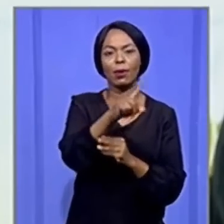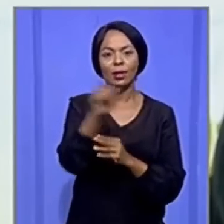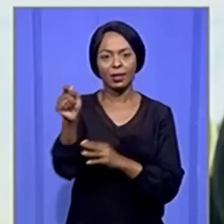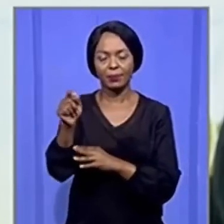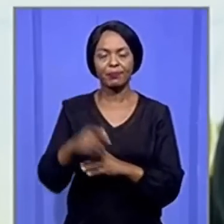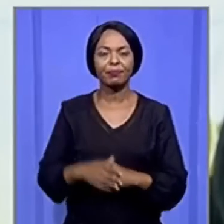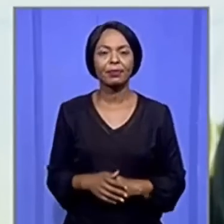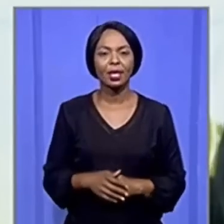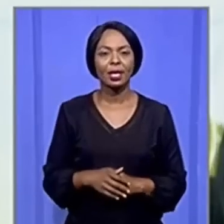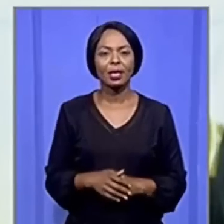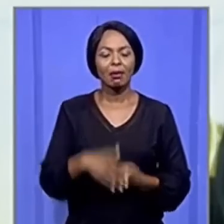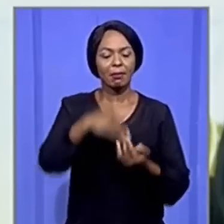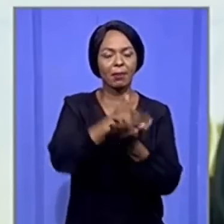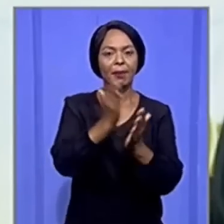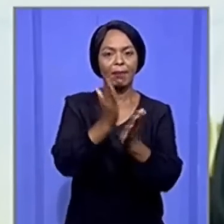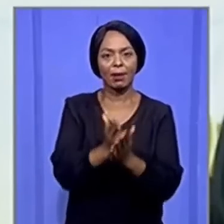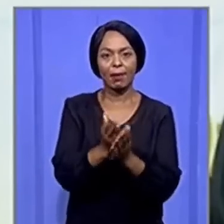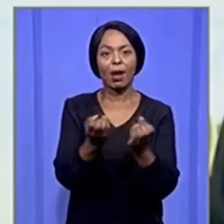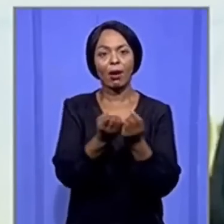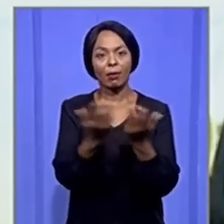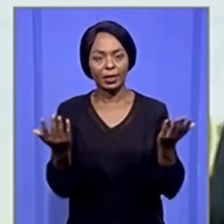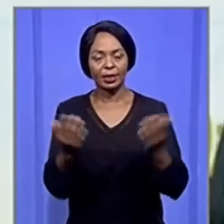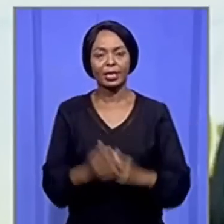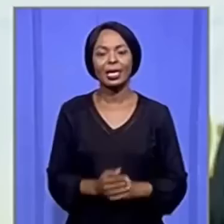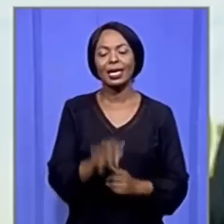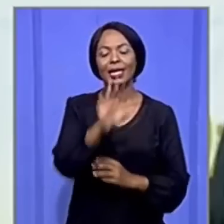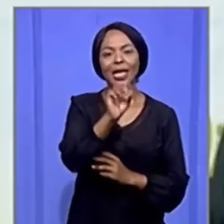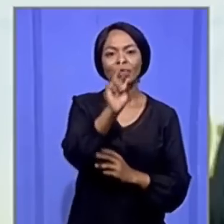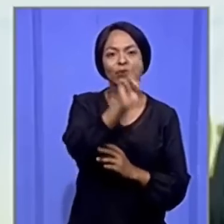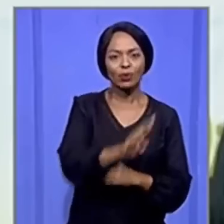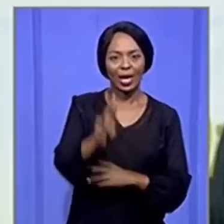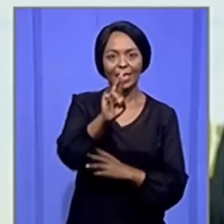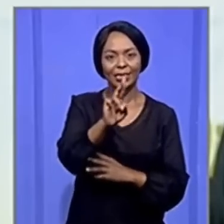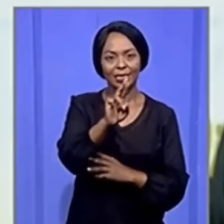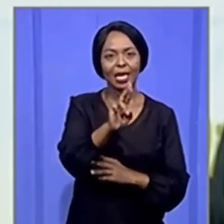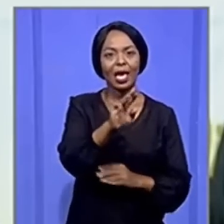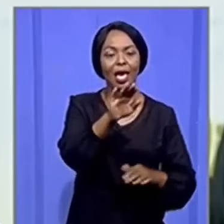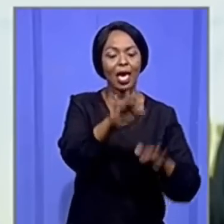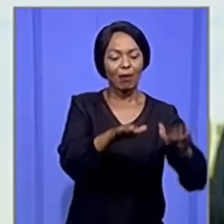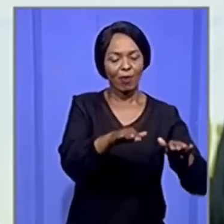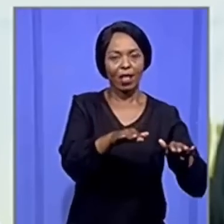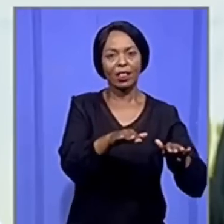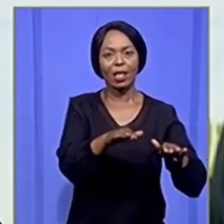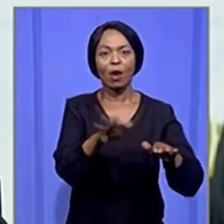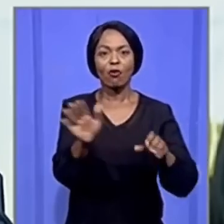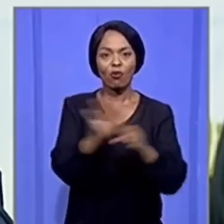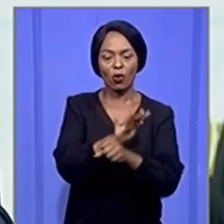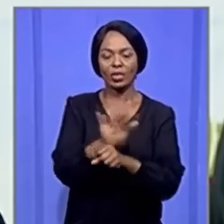This will be split in 90 rand effective from April and 10 effective from October.